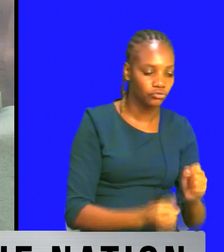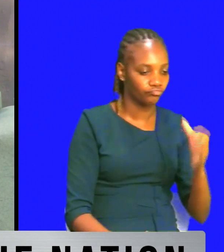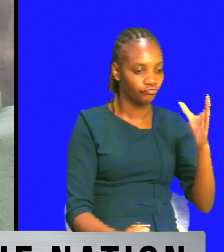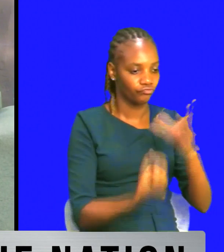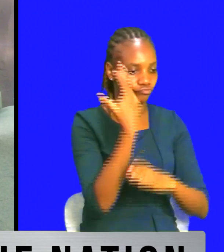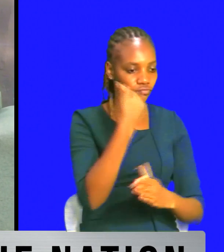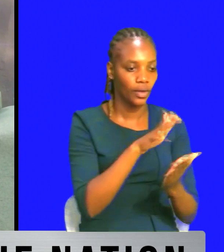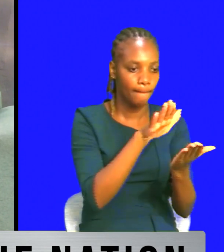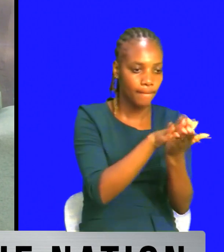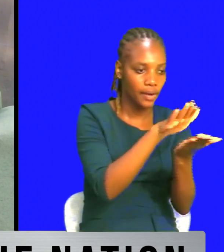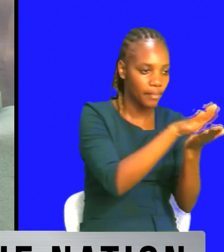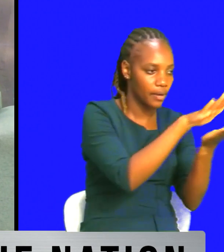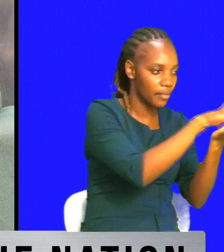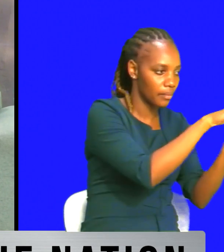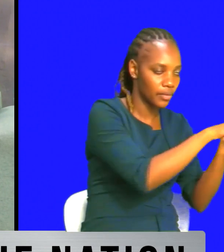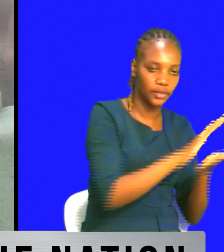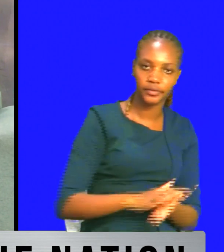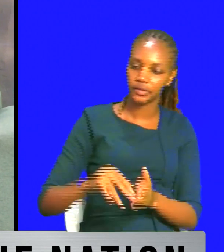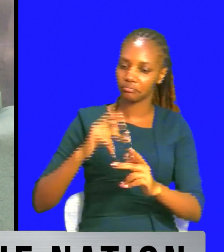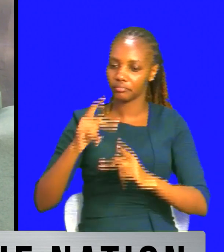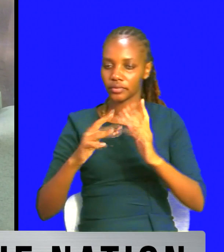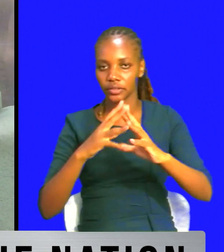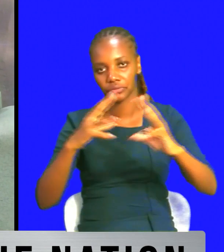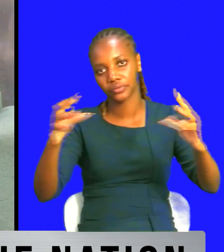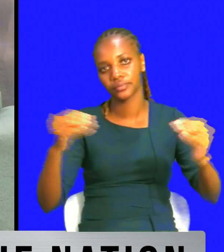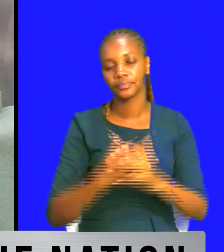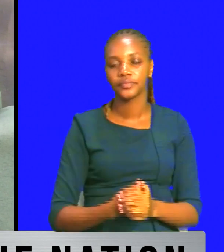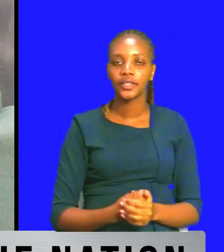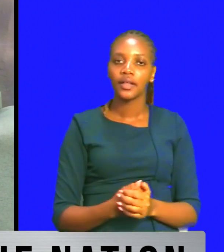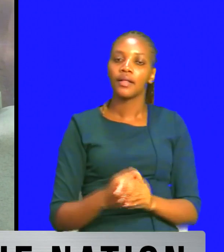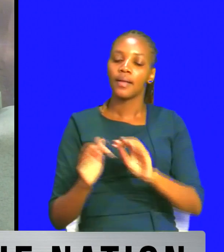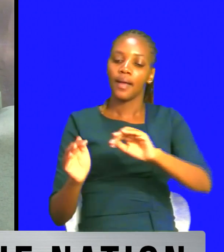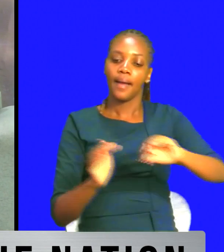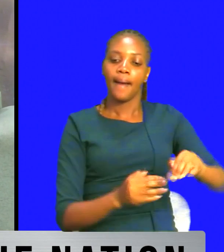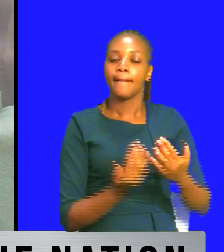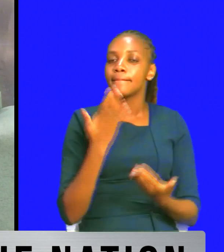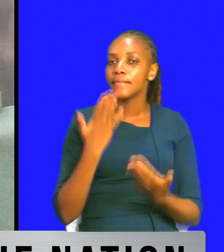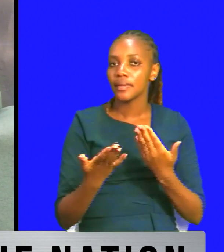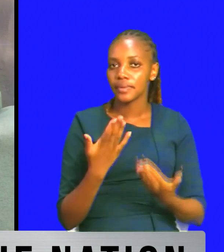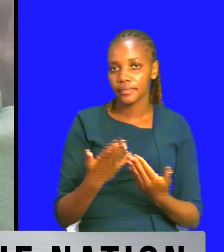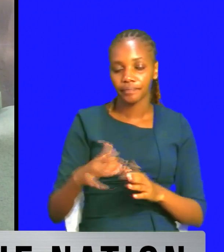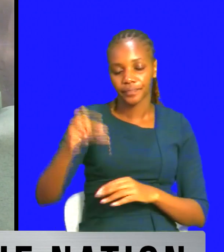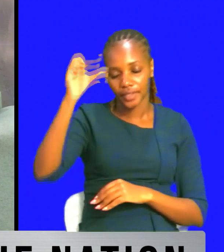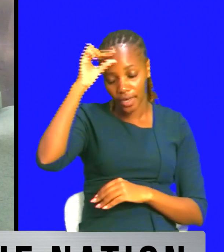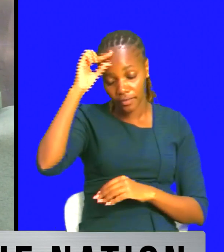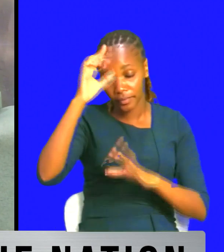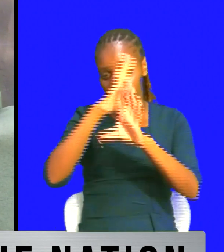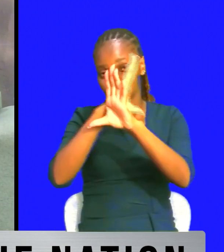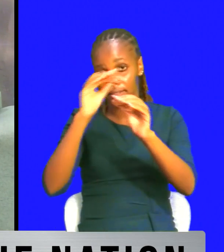that the leadership, by leadership I mean the executive here, the president and his